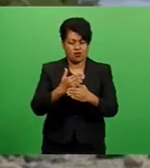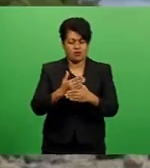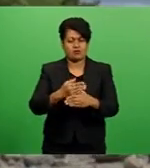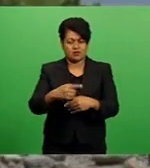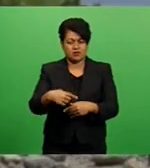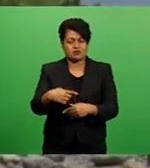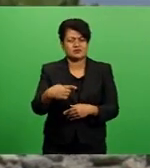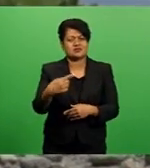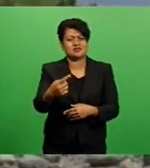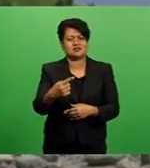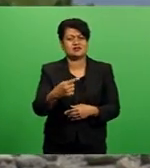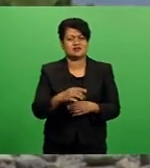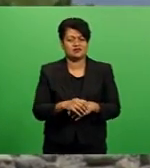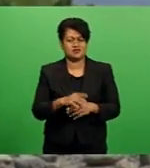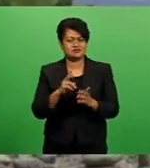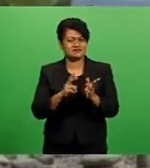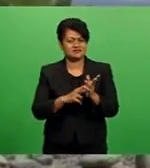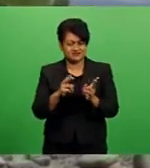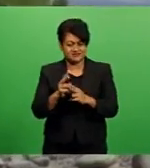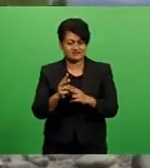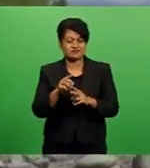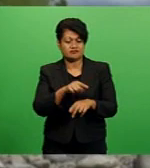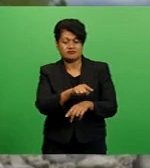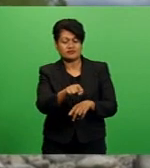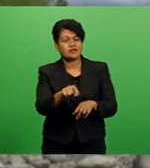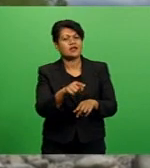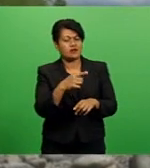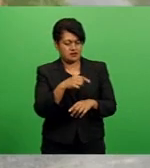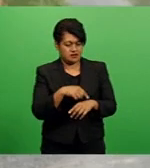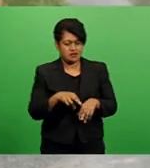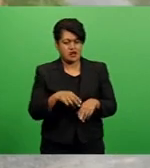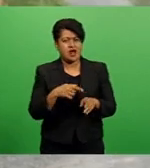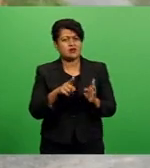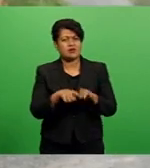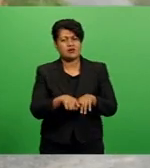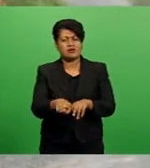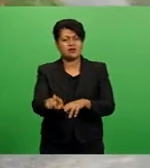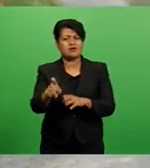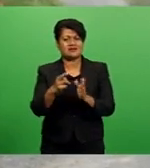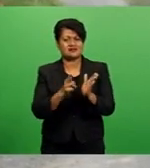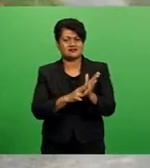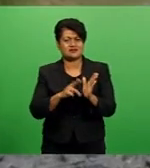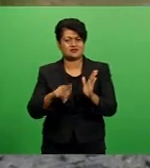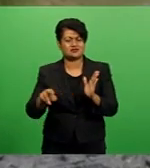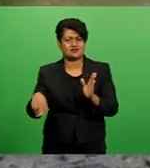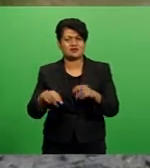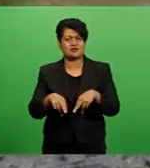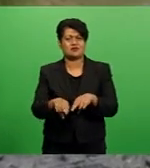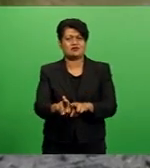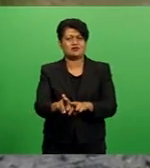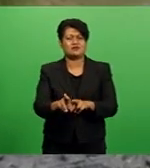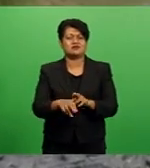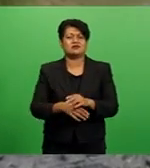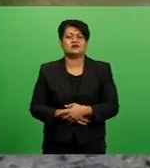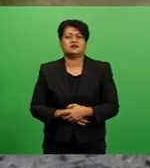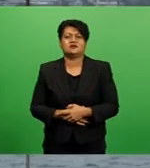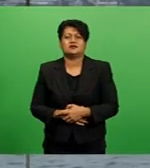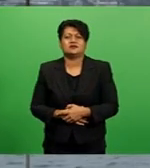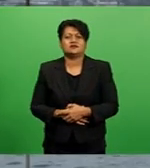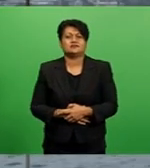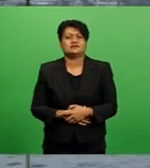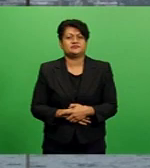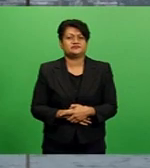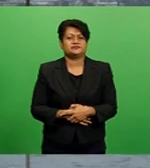more settlements and villages are located along the Nusuri Highlands Road. Philip and Ikaso, FBC